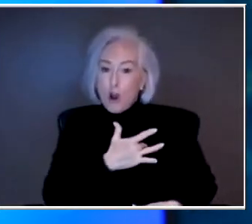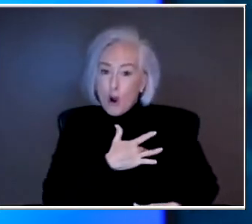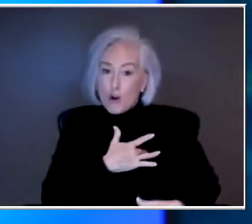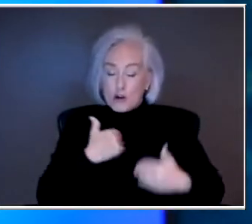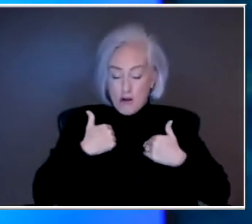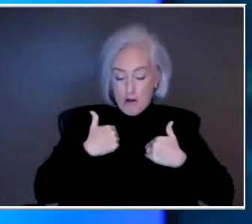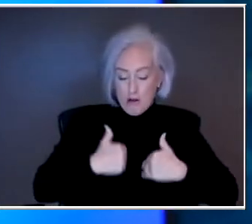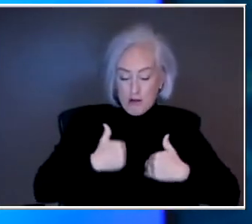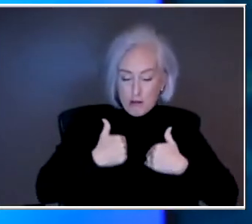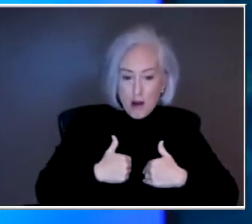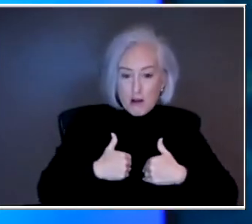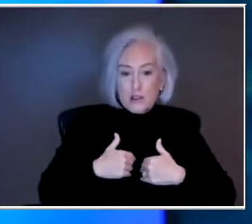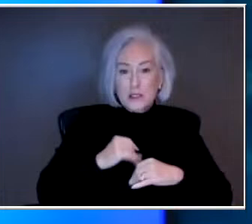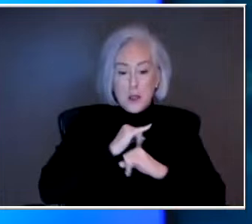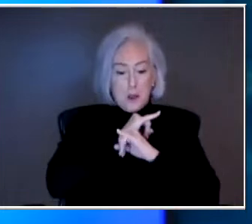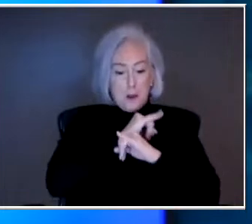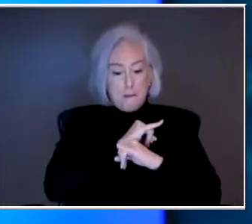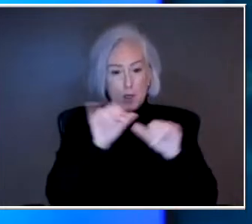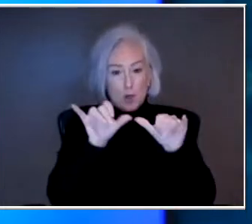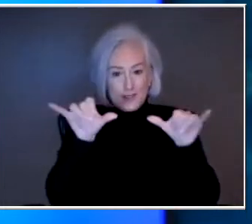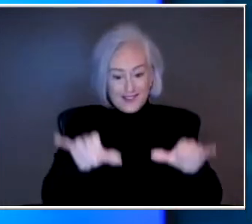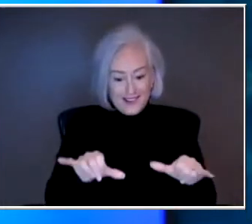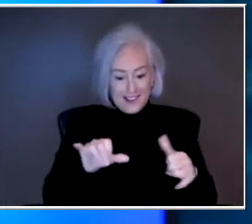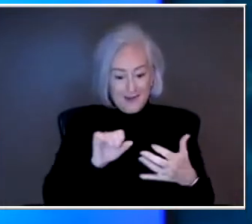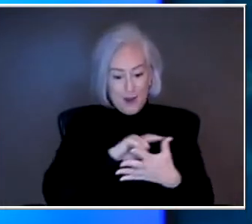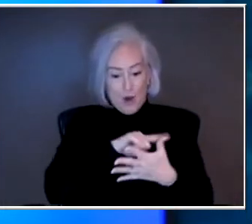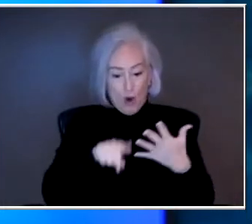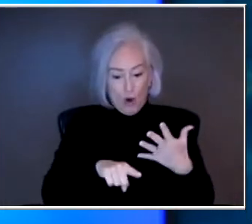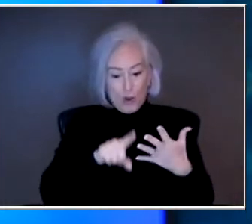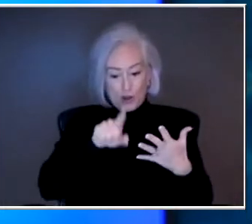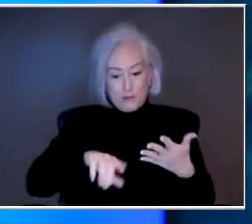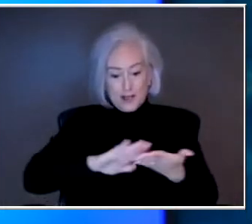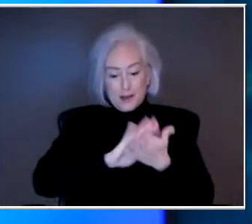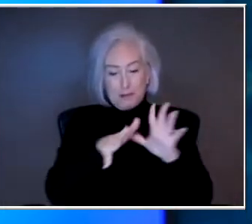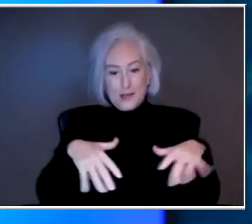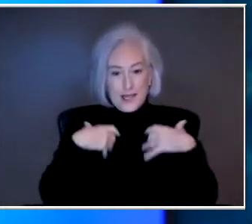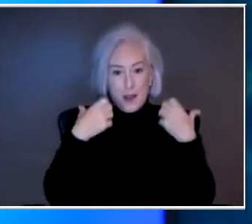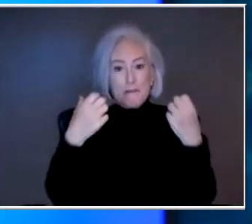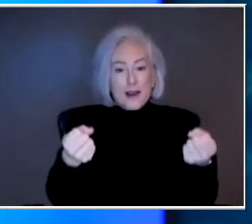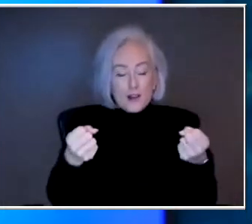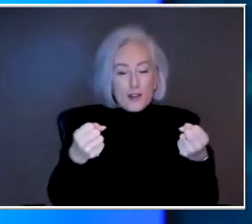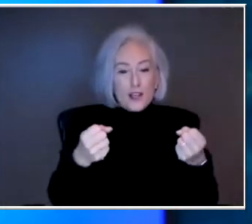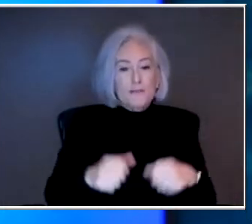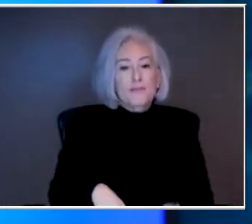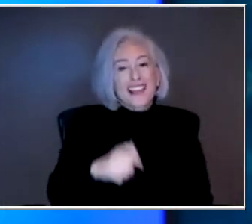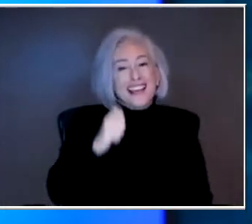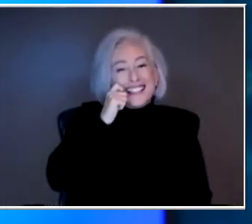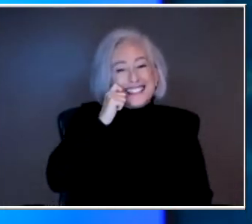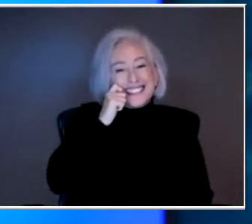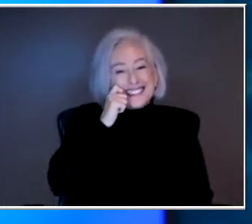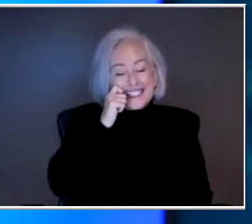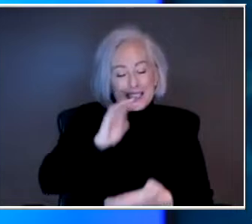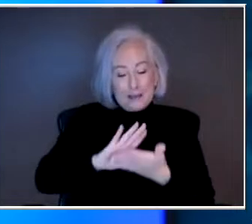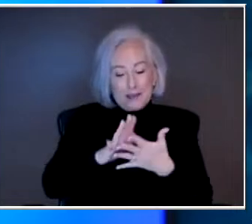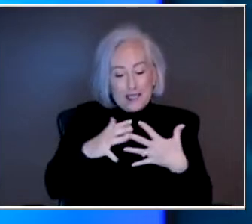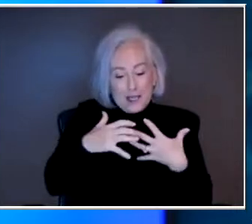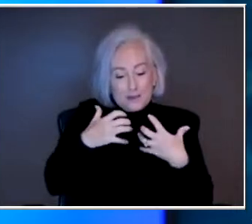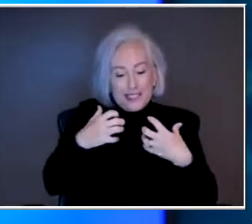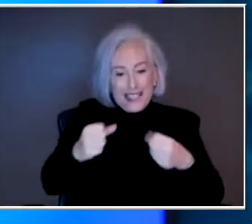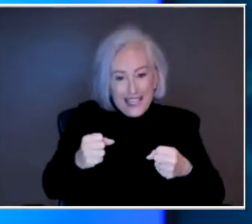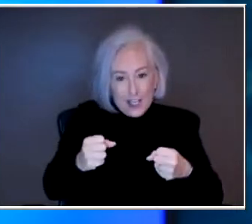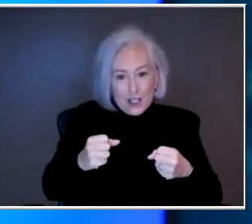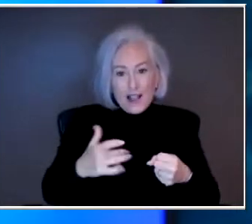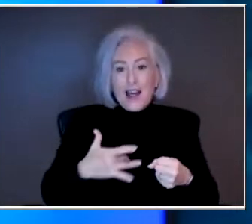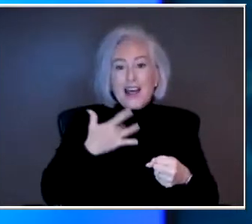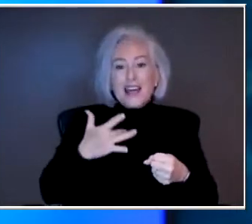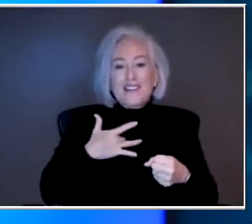all of those things to heal from it. Not to mention that as the skin heals, it's going to feel tight. And it's not like you have one hand that you had